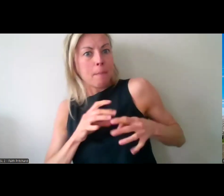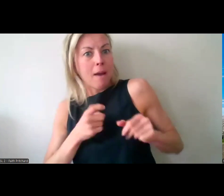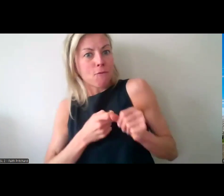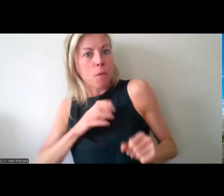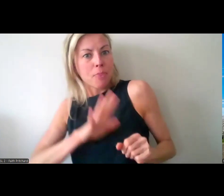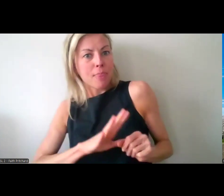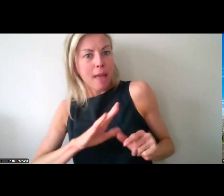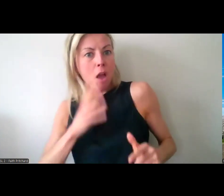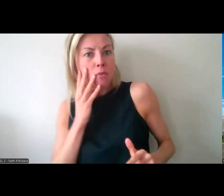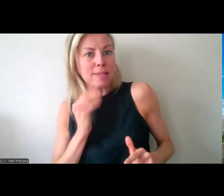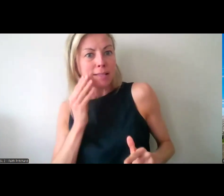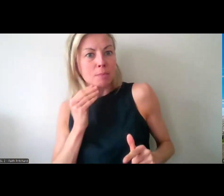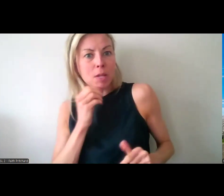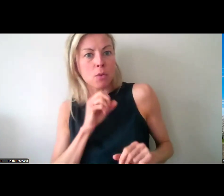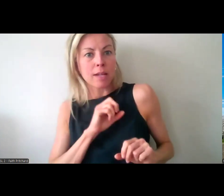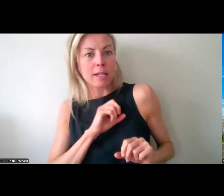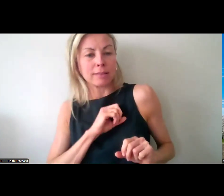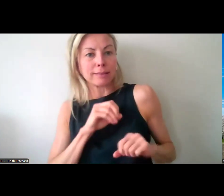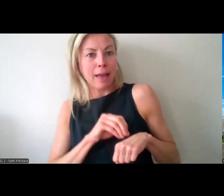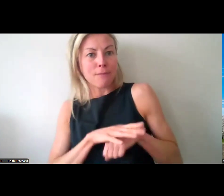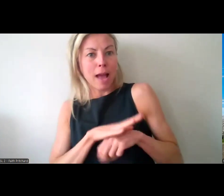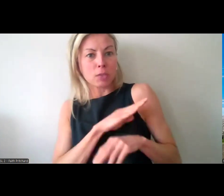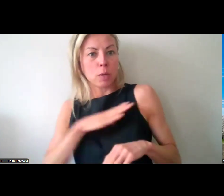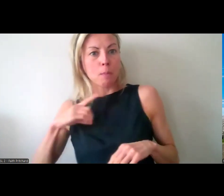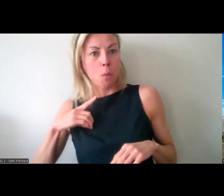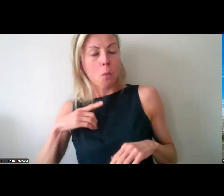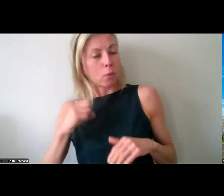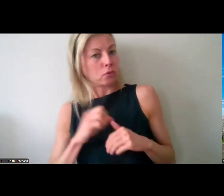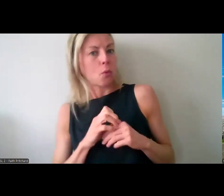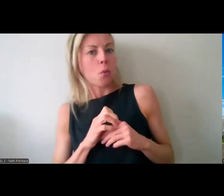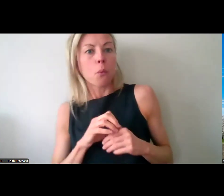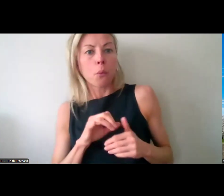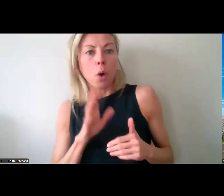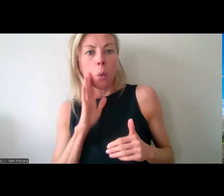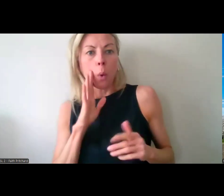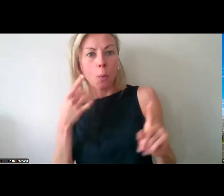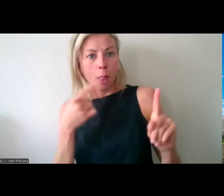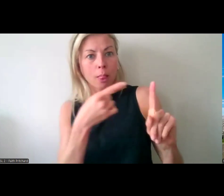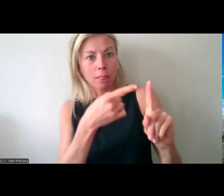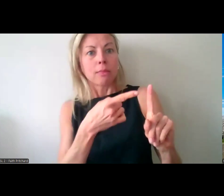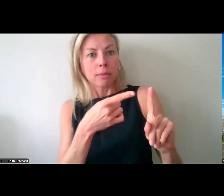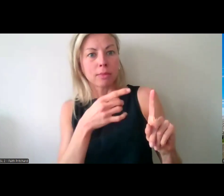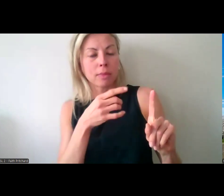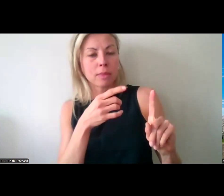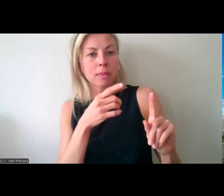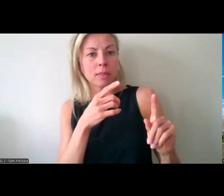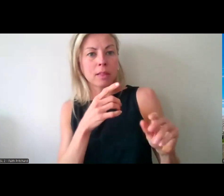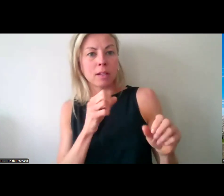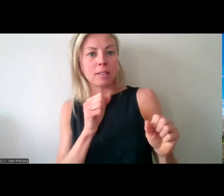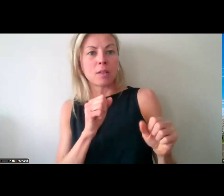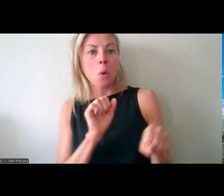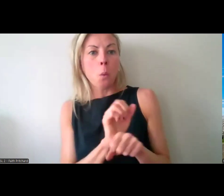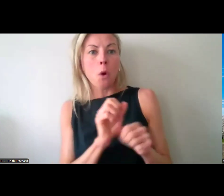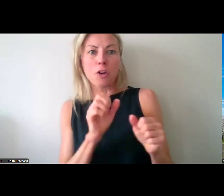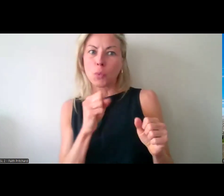advisory board, but that's an avenue we'll definitely pursue, and that's why I'm so glad you're on this impact